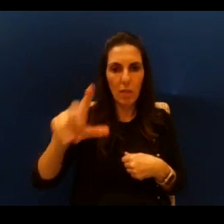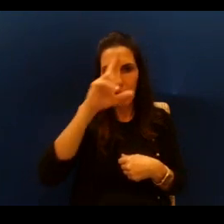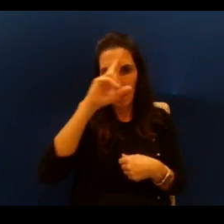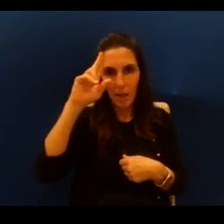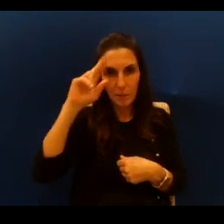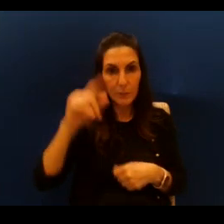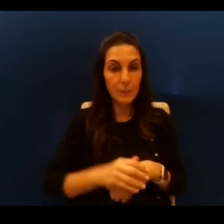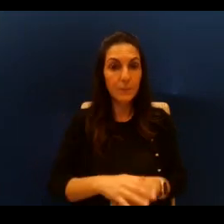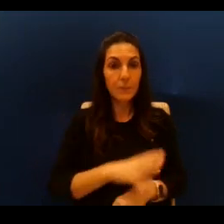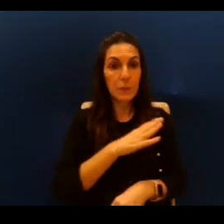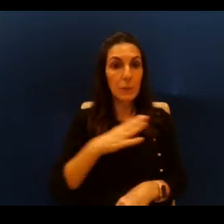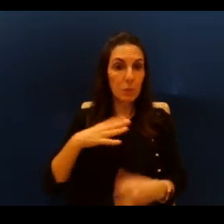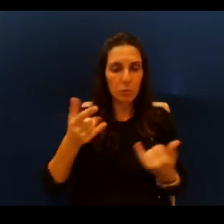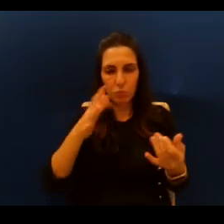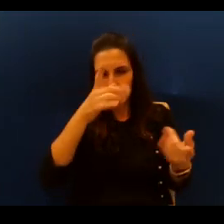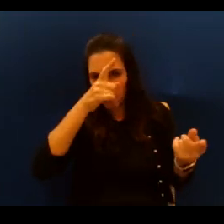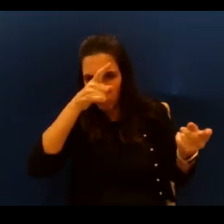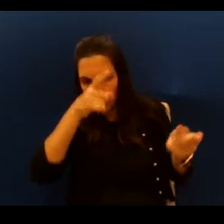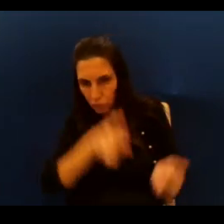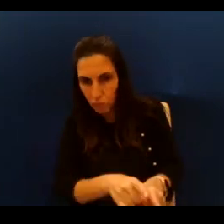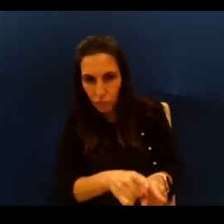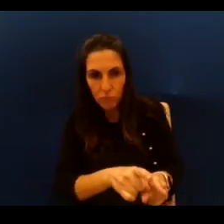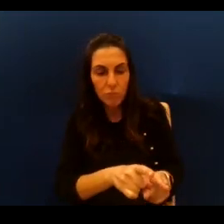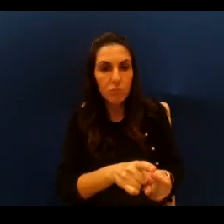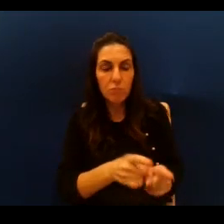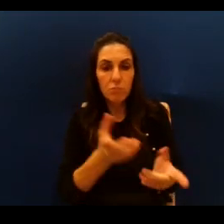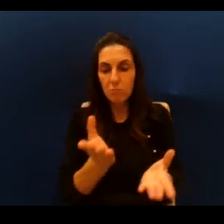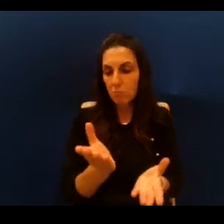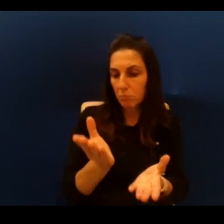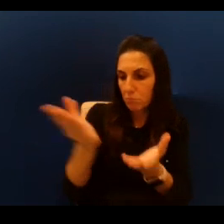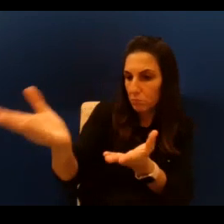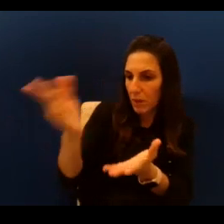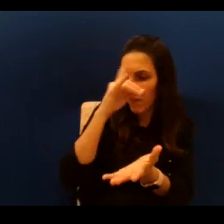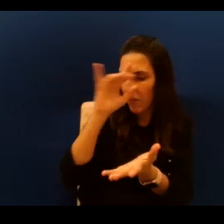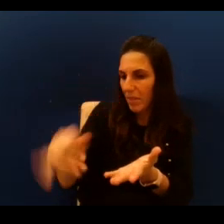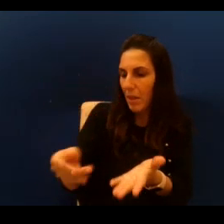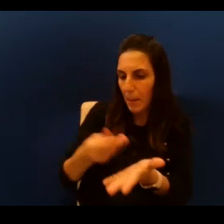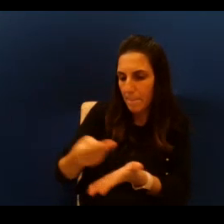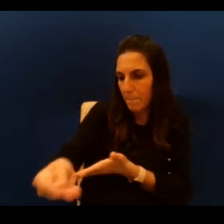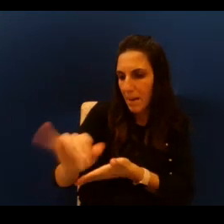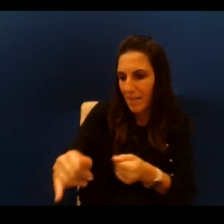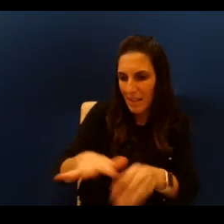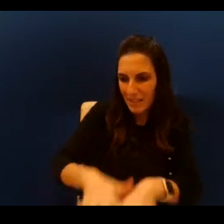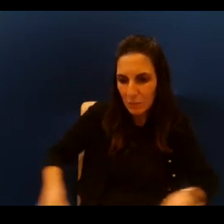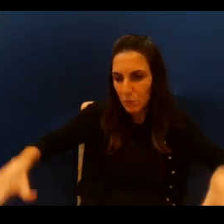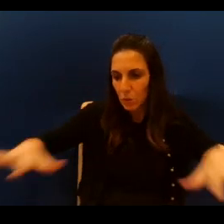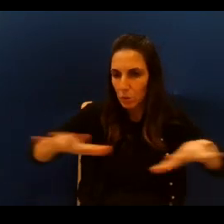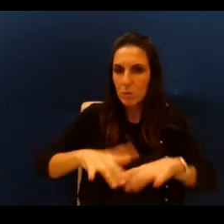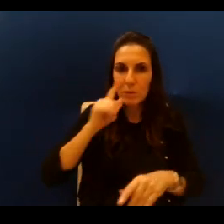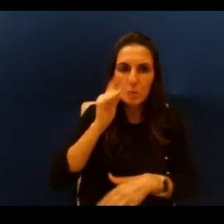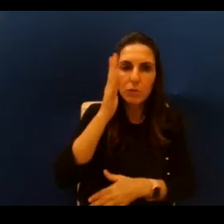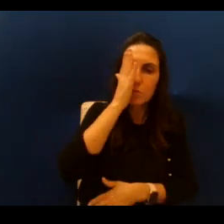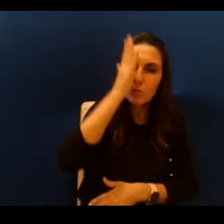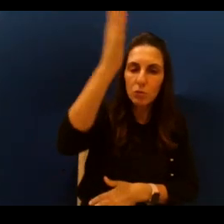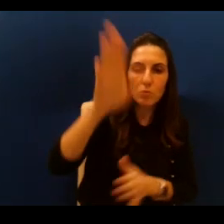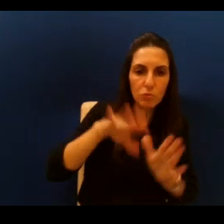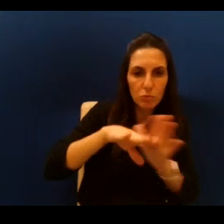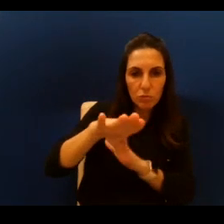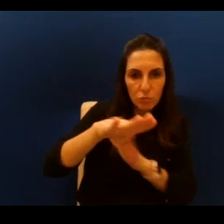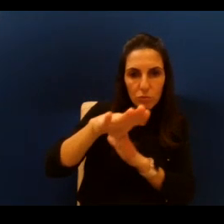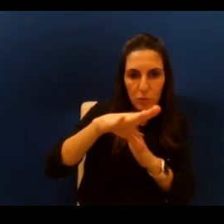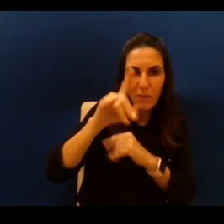has agreed to counter offer for the purchase of this property for future development and assemblages for redevelopment of